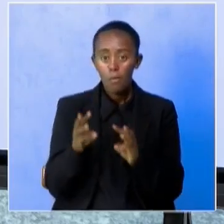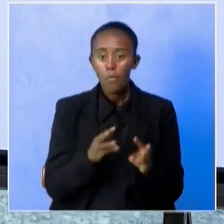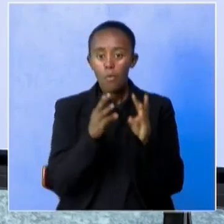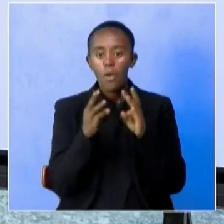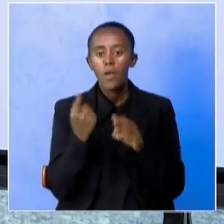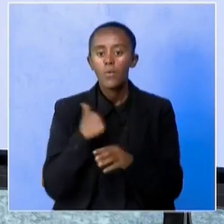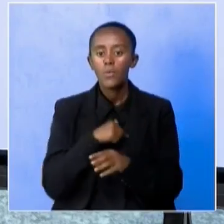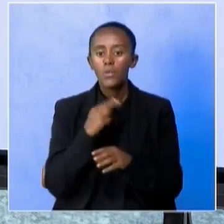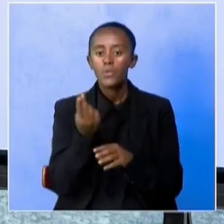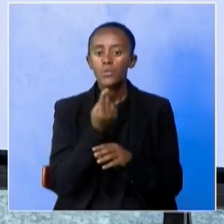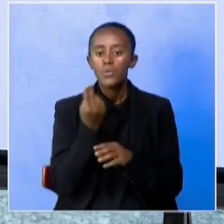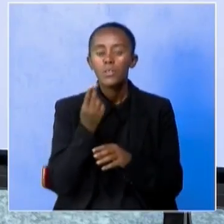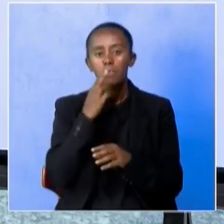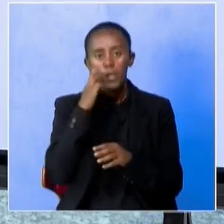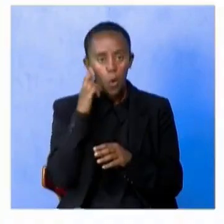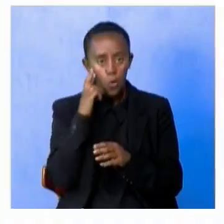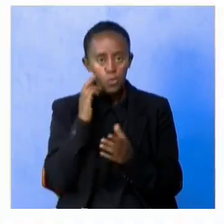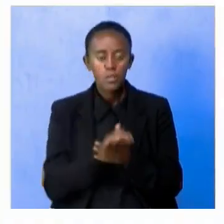use because.